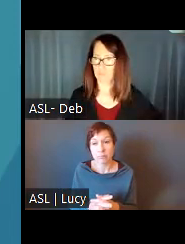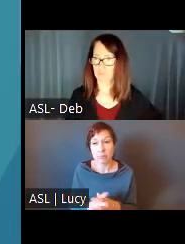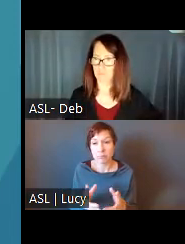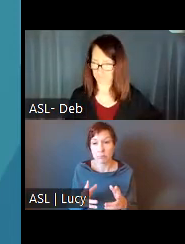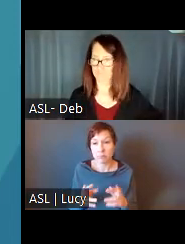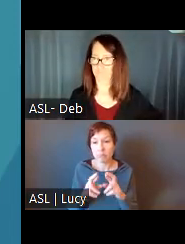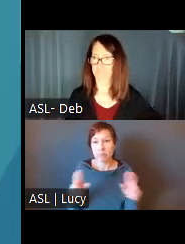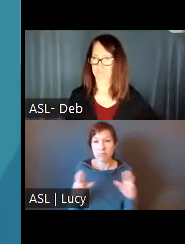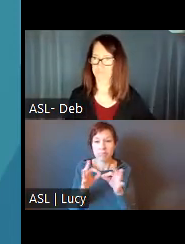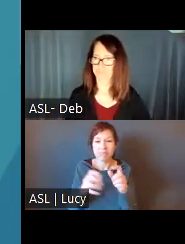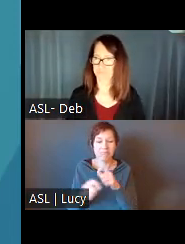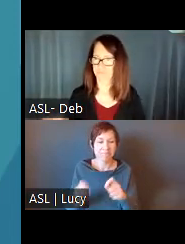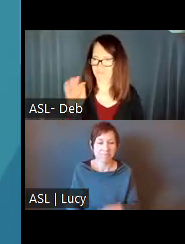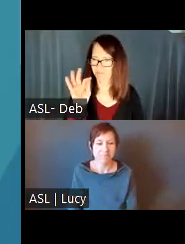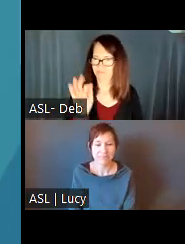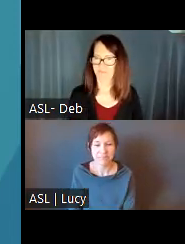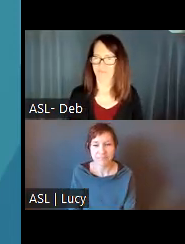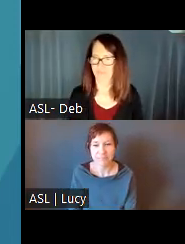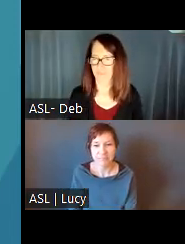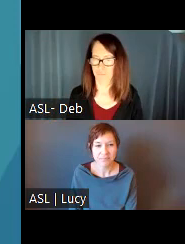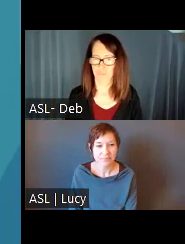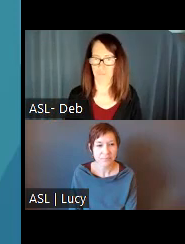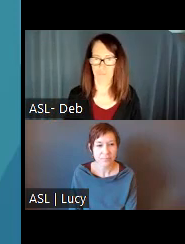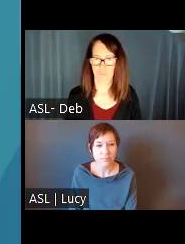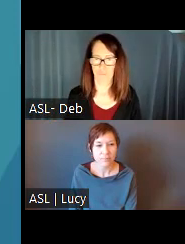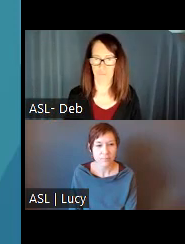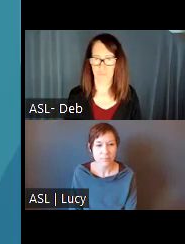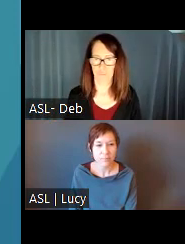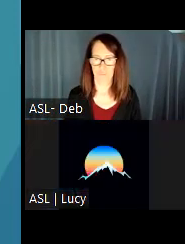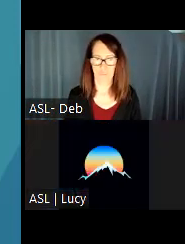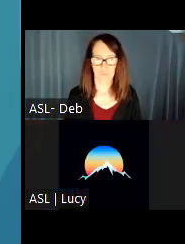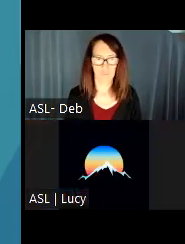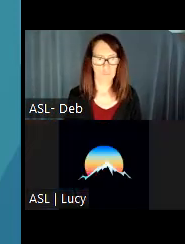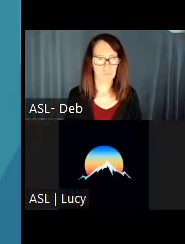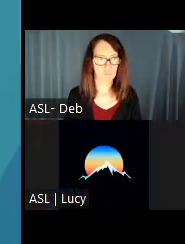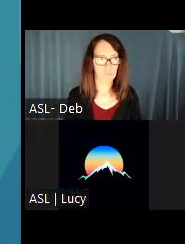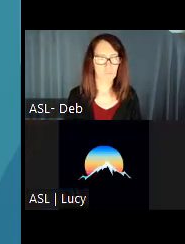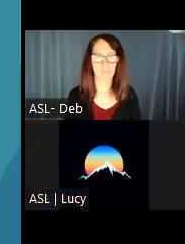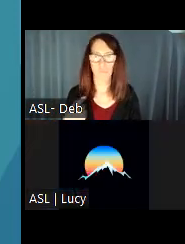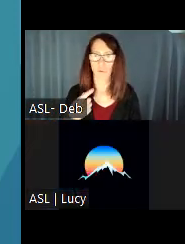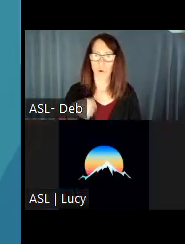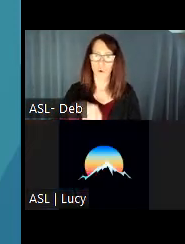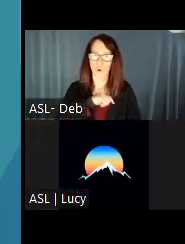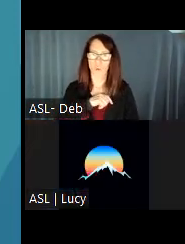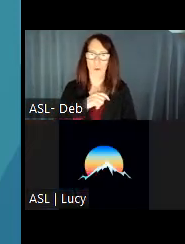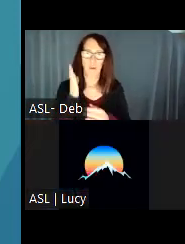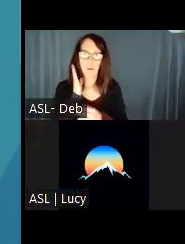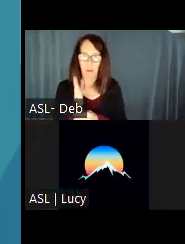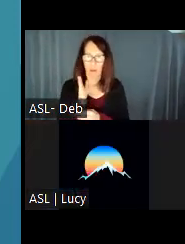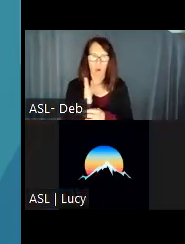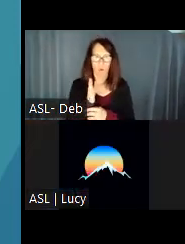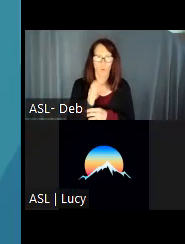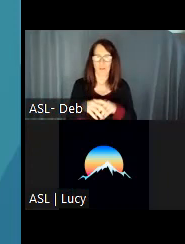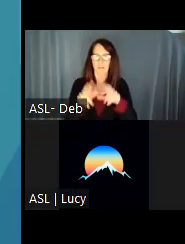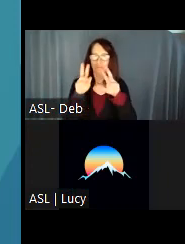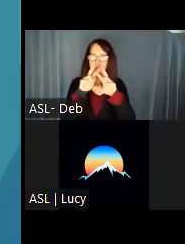So before we begin on the larger topic of our comprehensive analysis of the EJ population